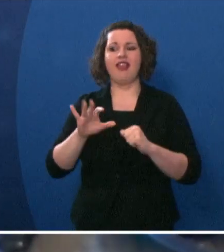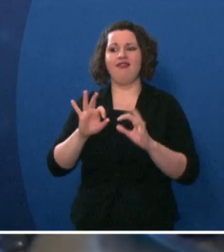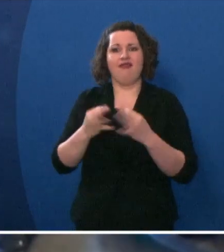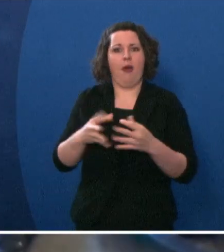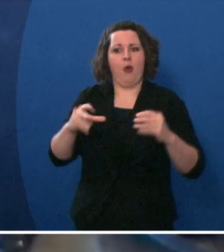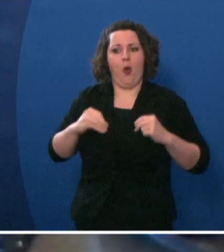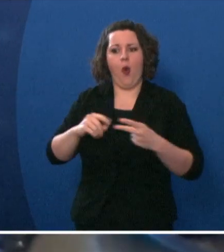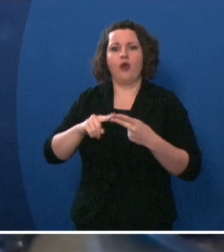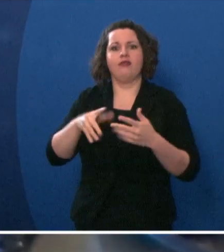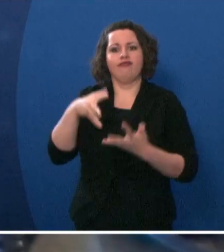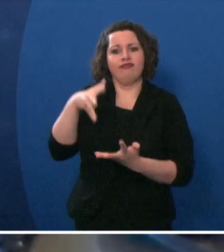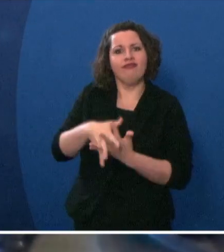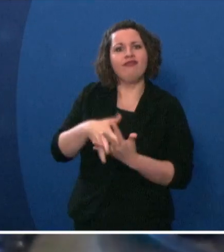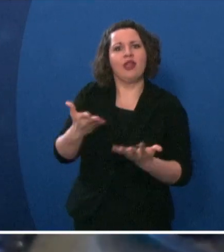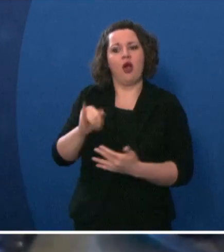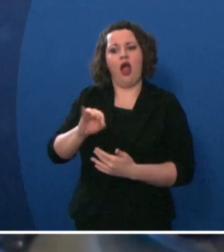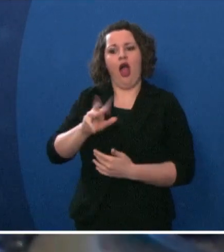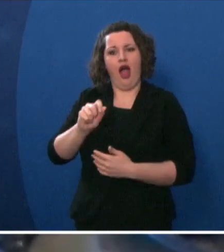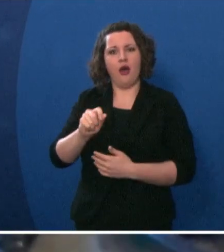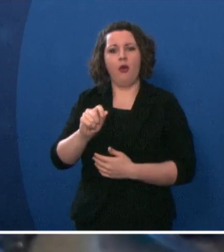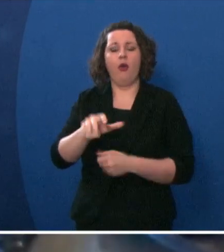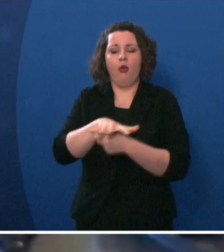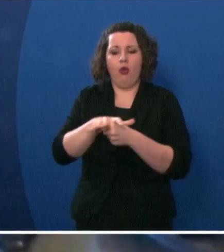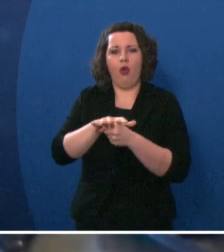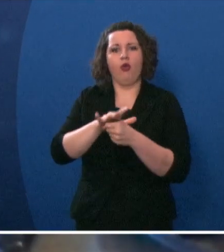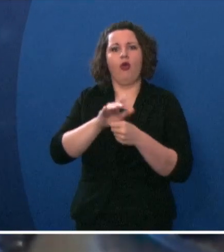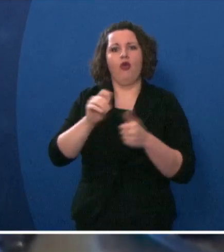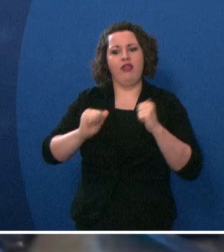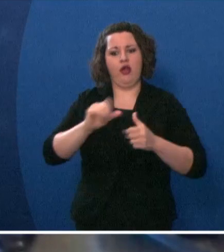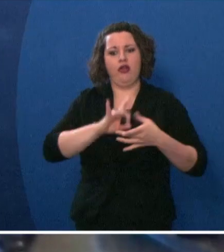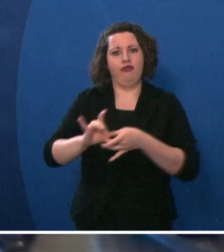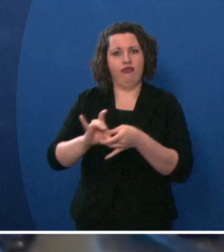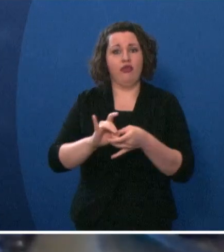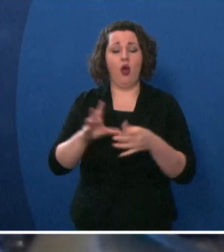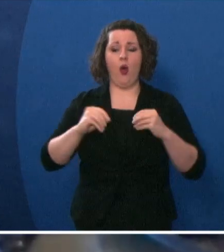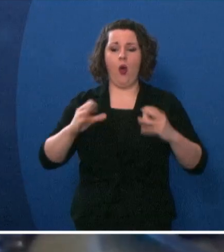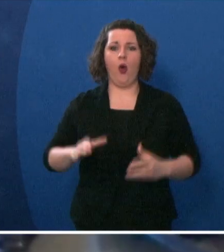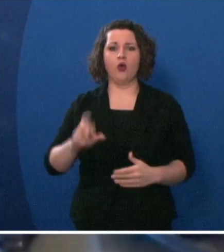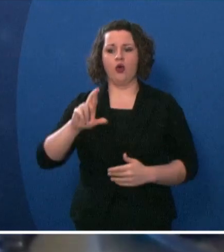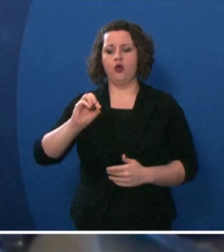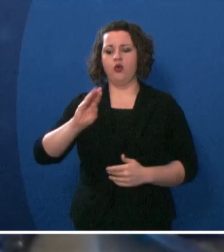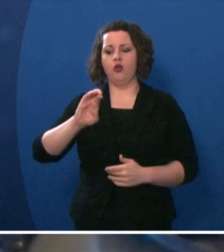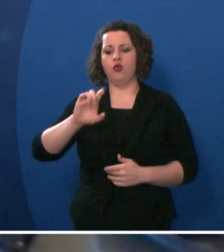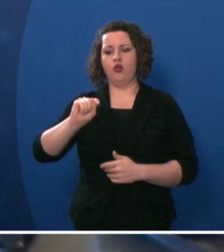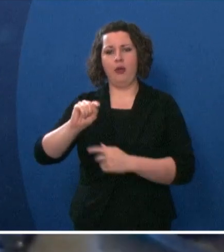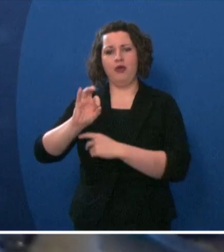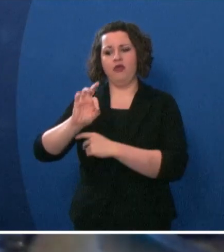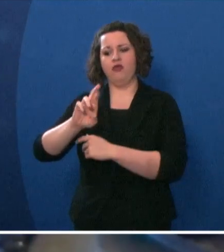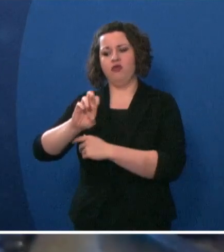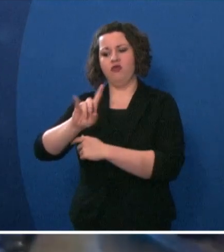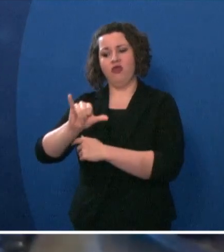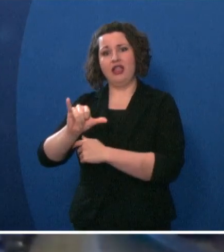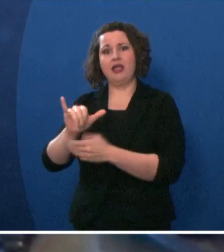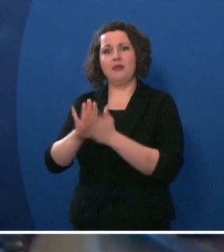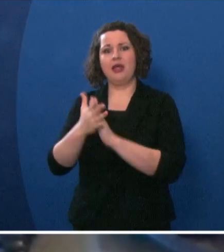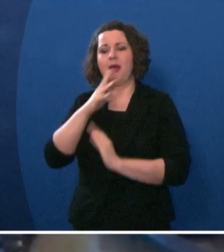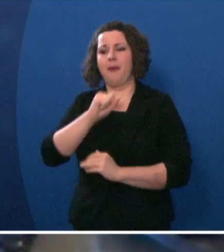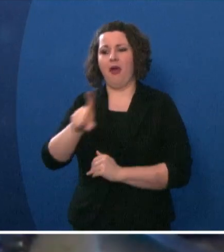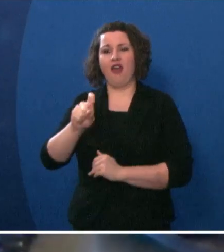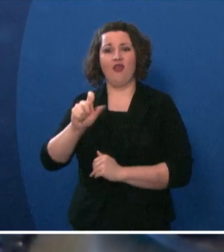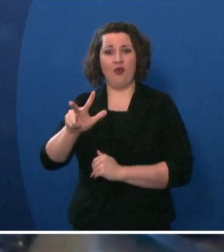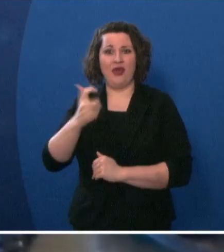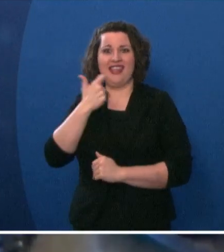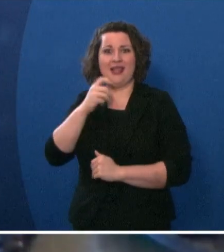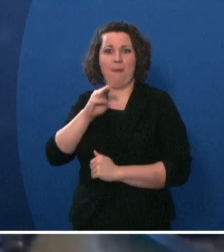only local theater chain in the state. Our owner and founder, Robert Fridley, turned 103 years old in